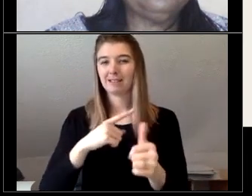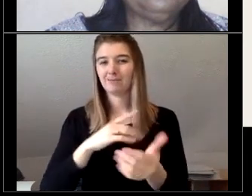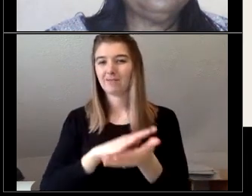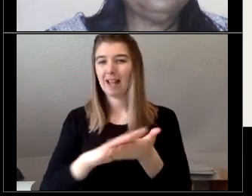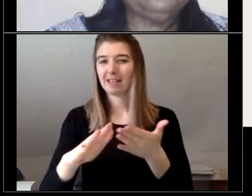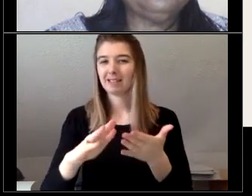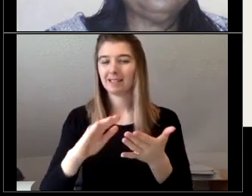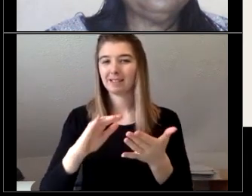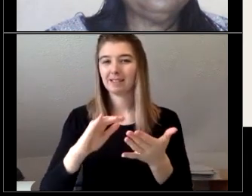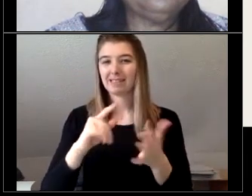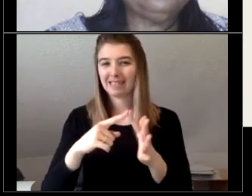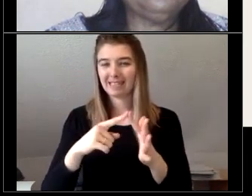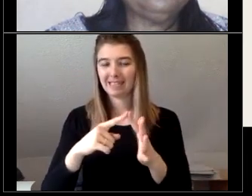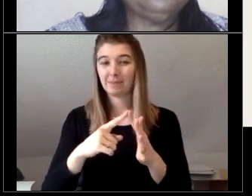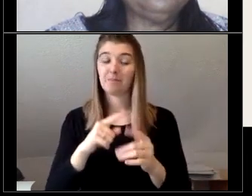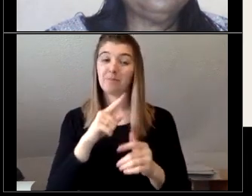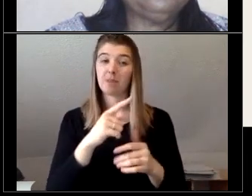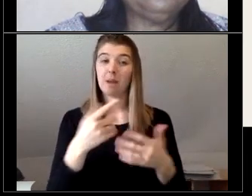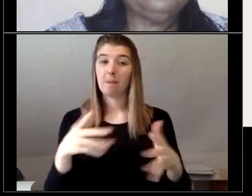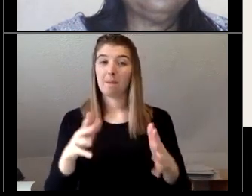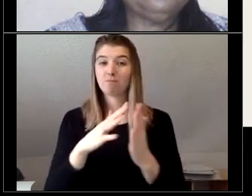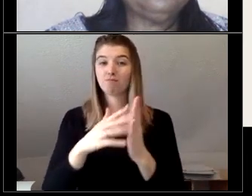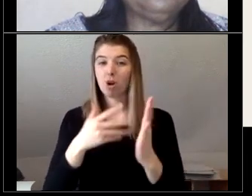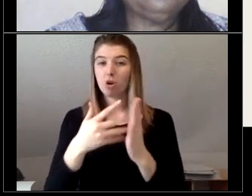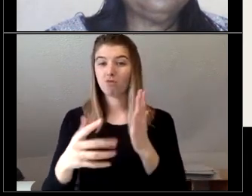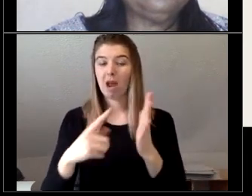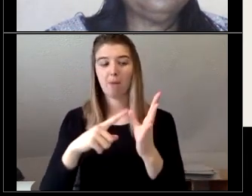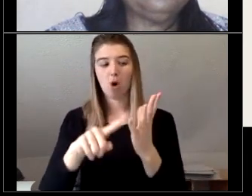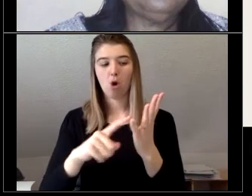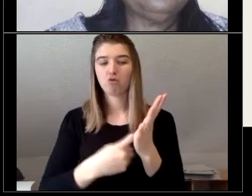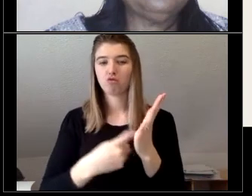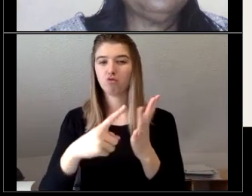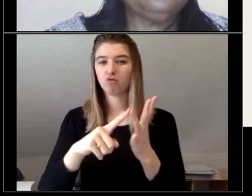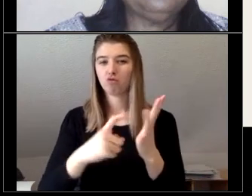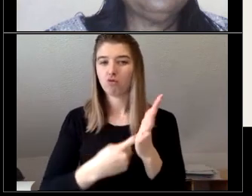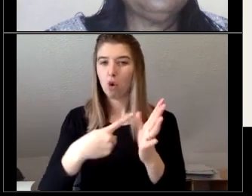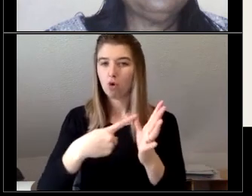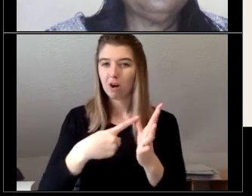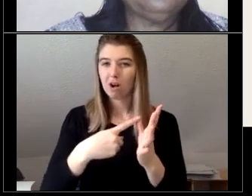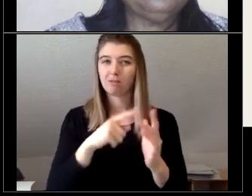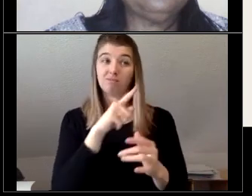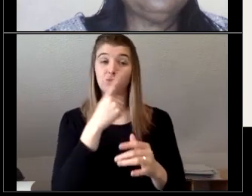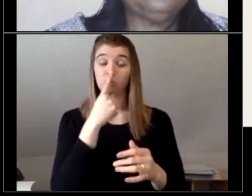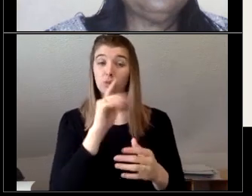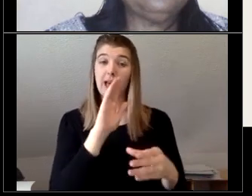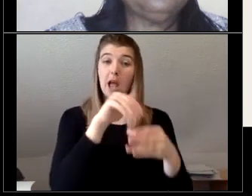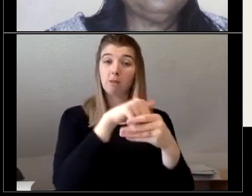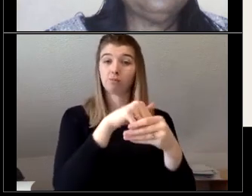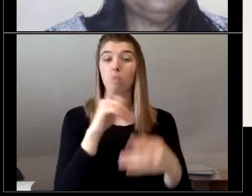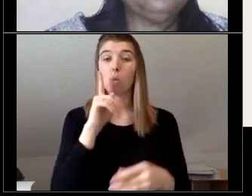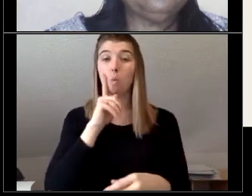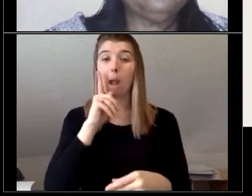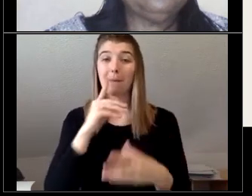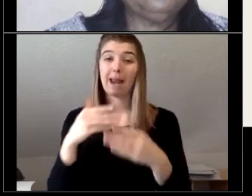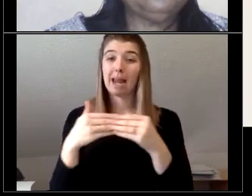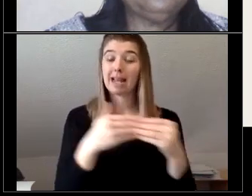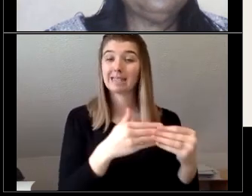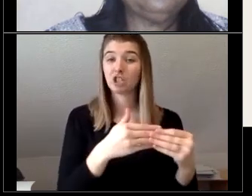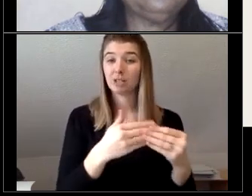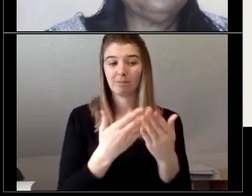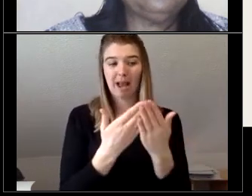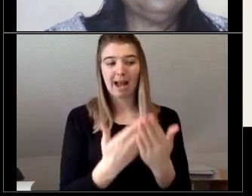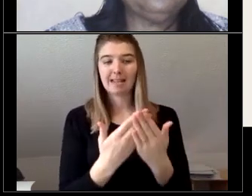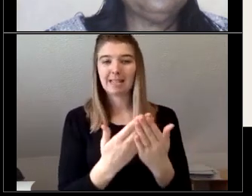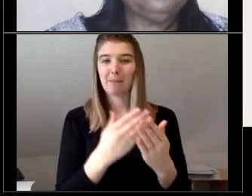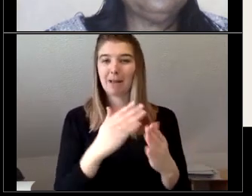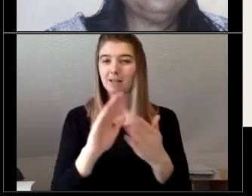Aurora Leadership Program, and that's actually for women leaders or upcoming women leaders, so both on the academic and the professional services side,